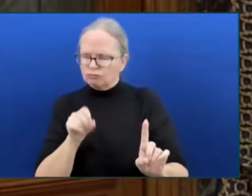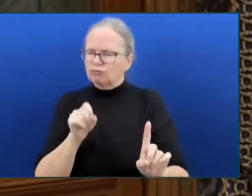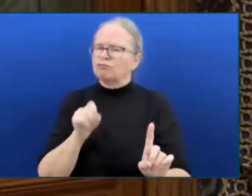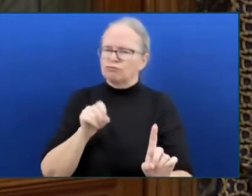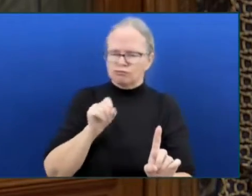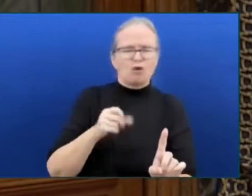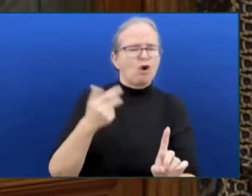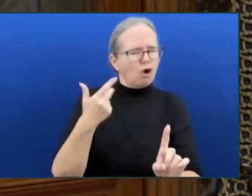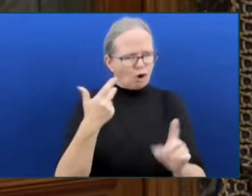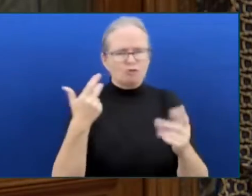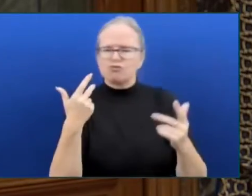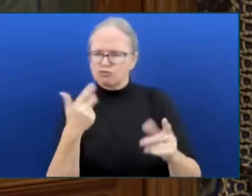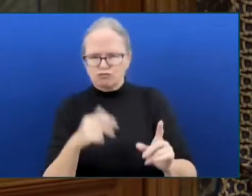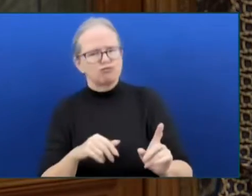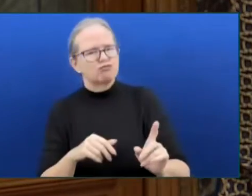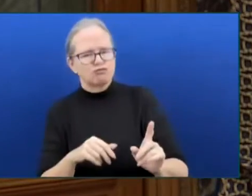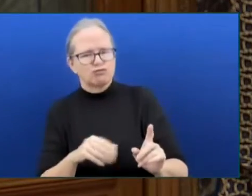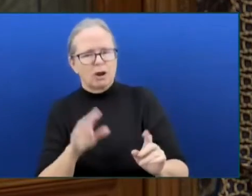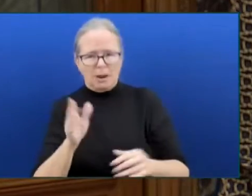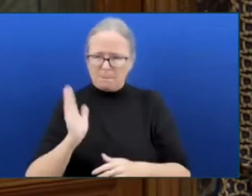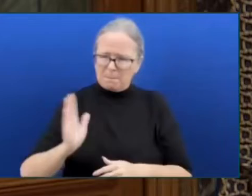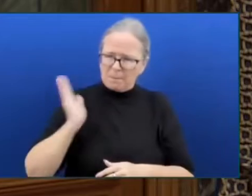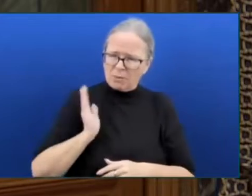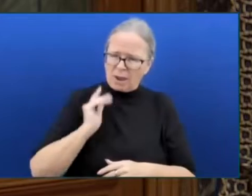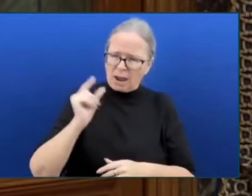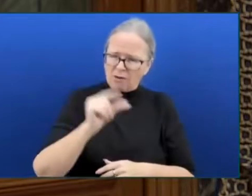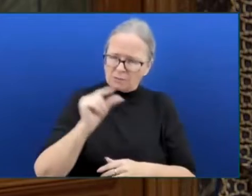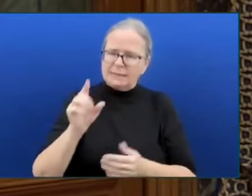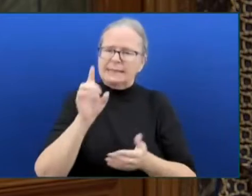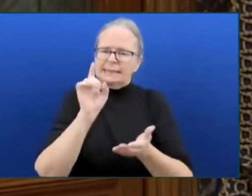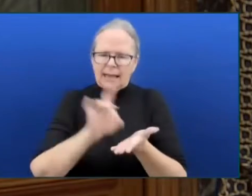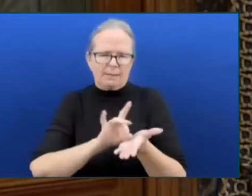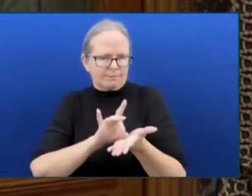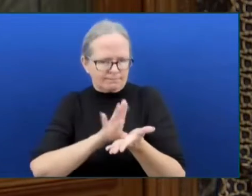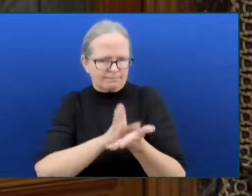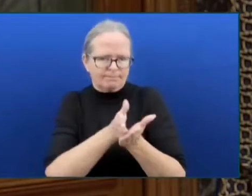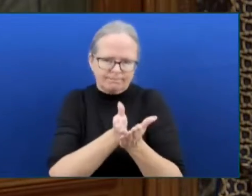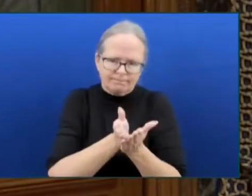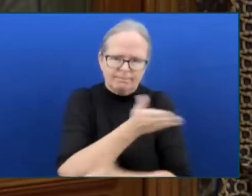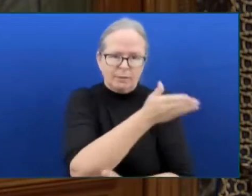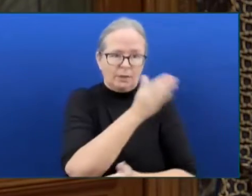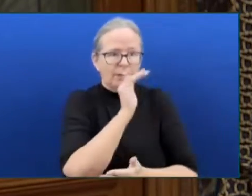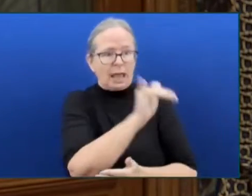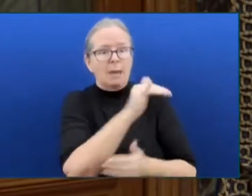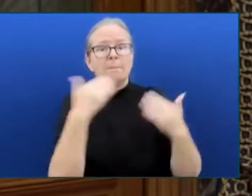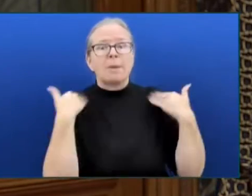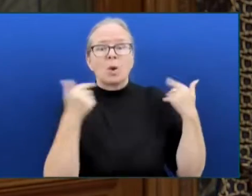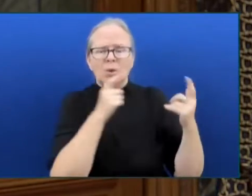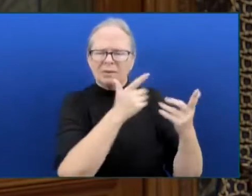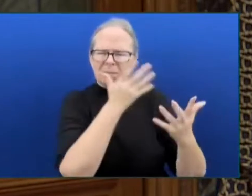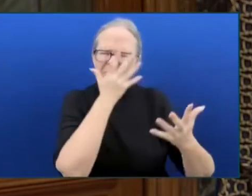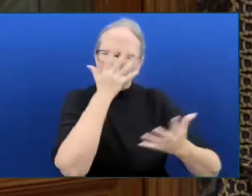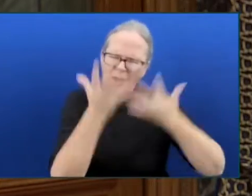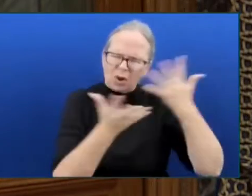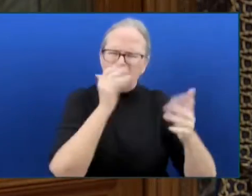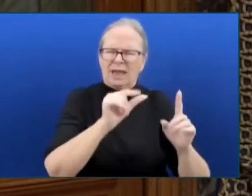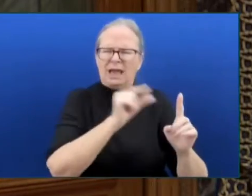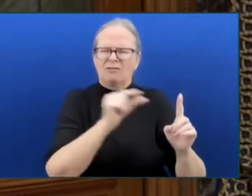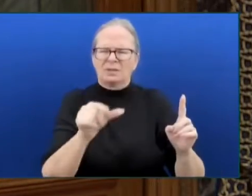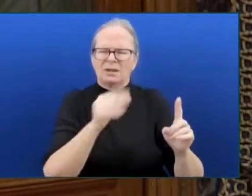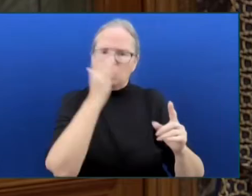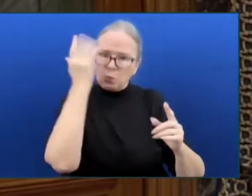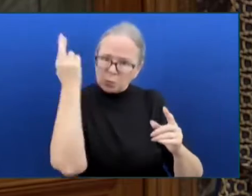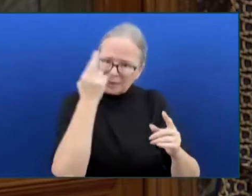resigned in order to protect the honour of the office. It appears from the behaviours of this government that there is no honour left